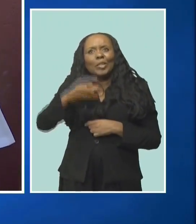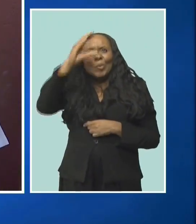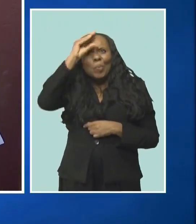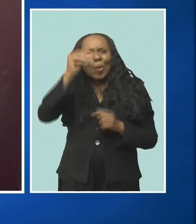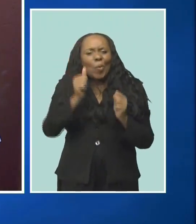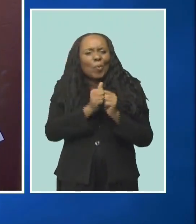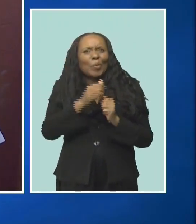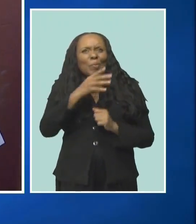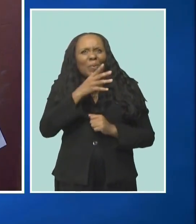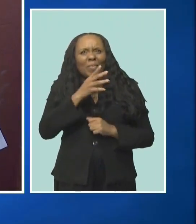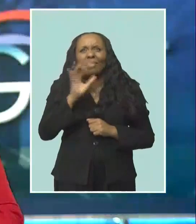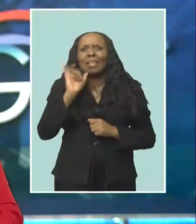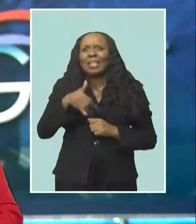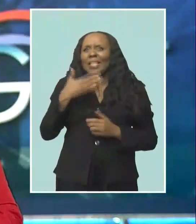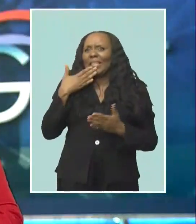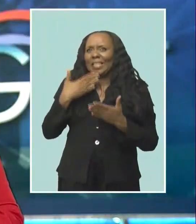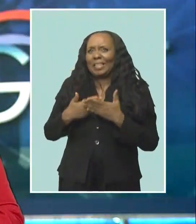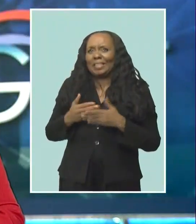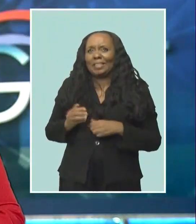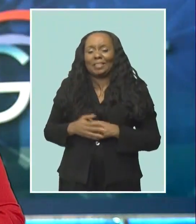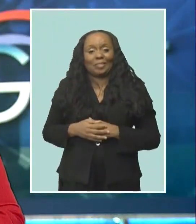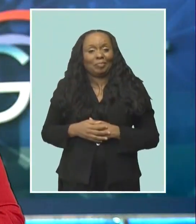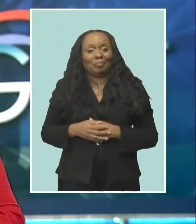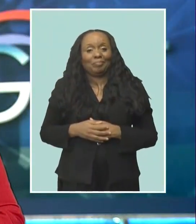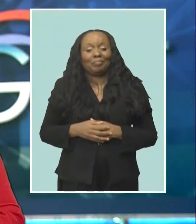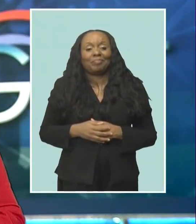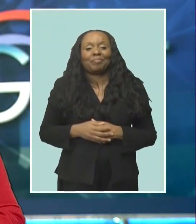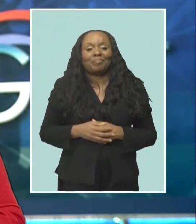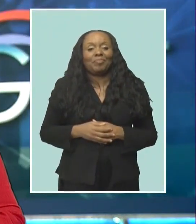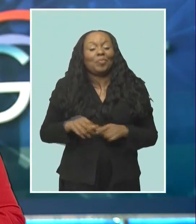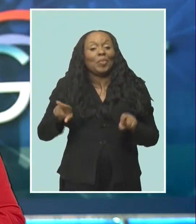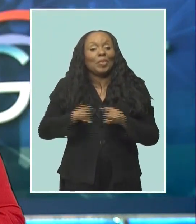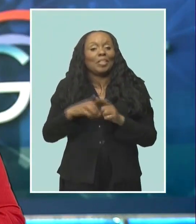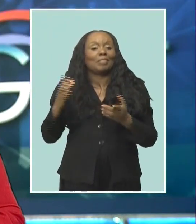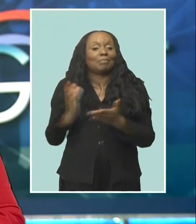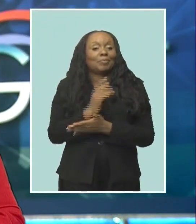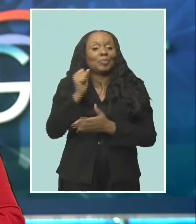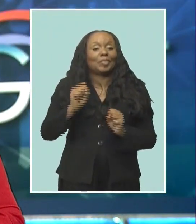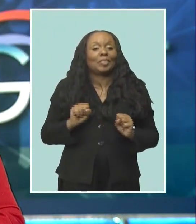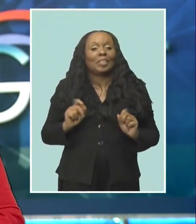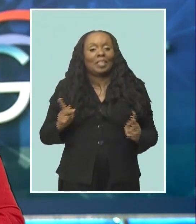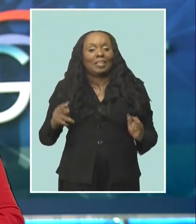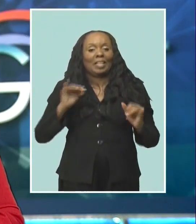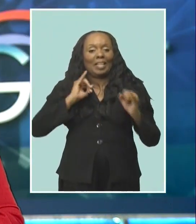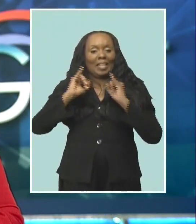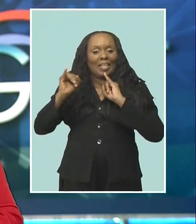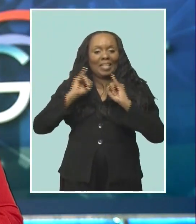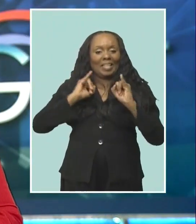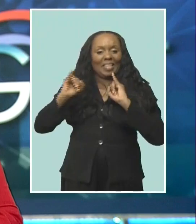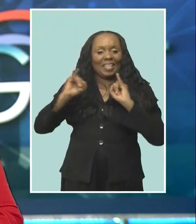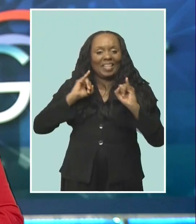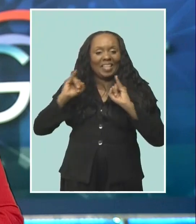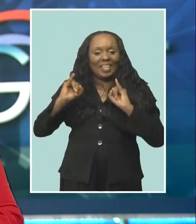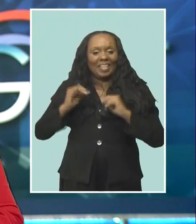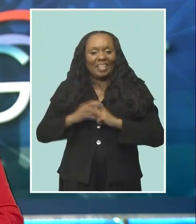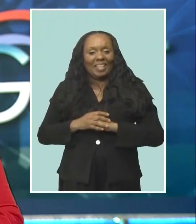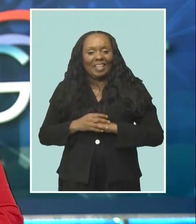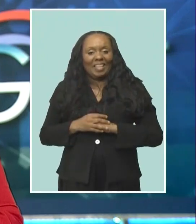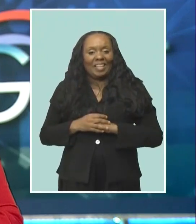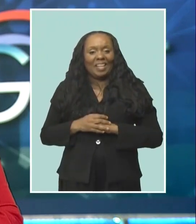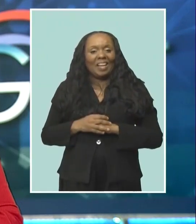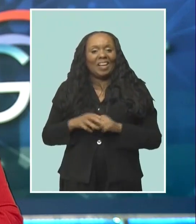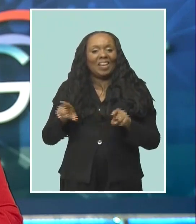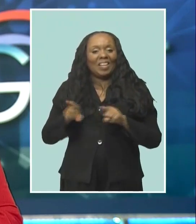told myself, that's good. And the young man also grasped the opportunity to conduct an interview and also